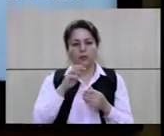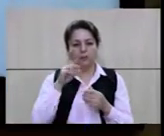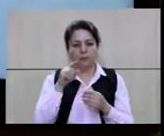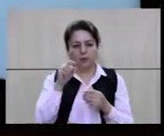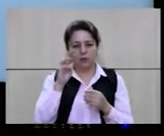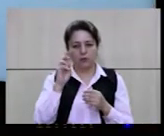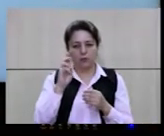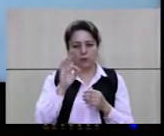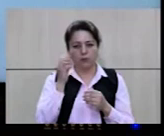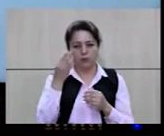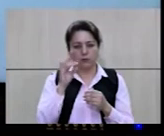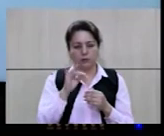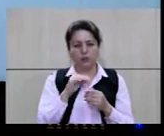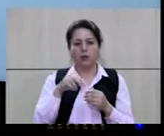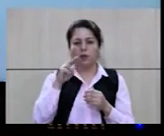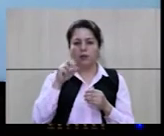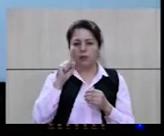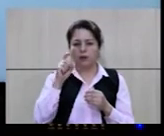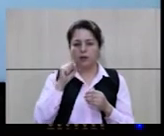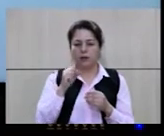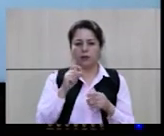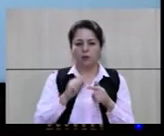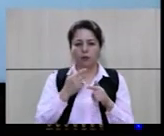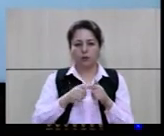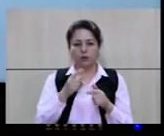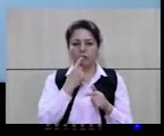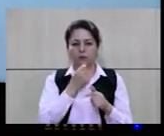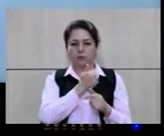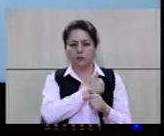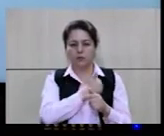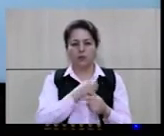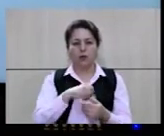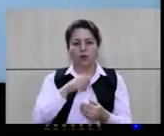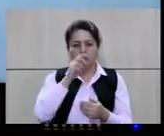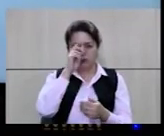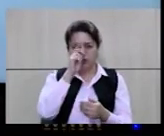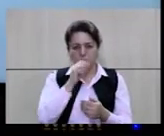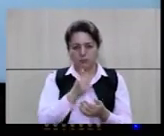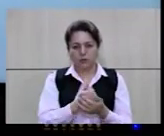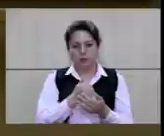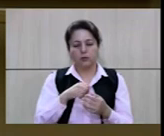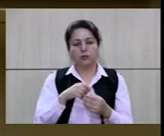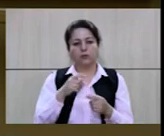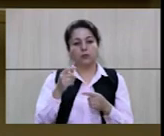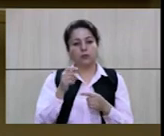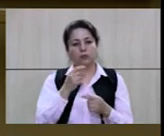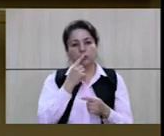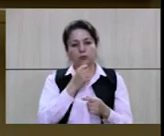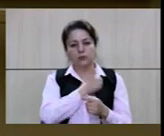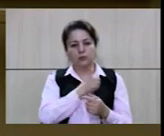Mingboshi daha yoki qo'shin oqsoqoli, qo'shin boshlig'i ma'nolarini ifodalaydi.